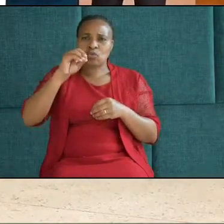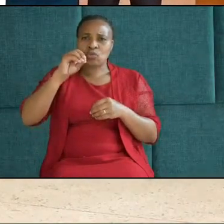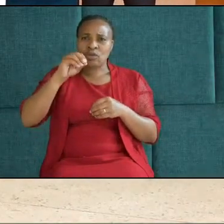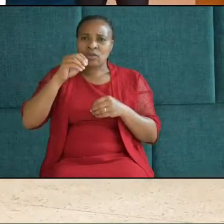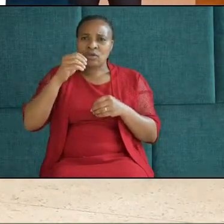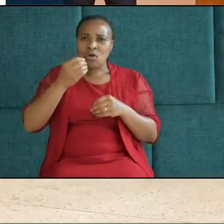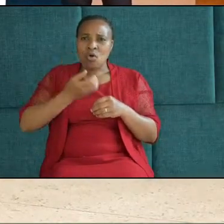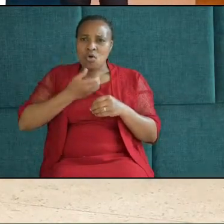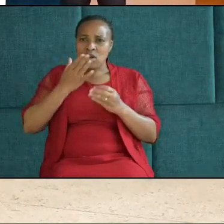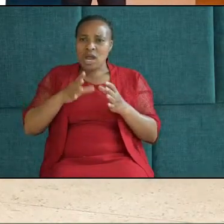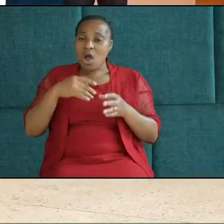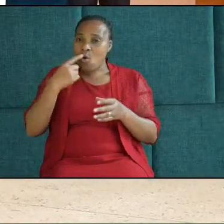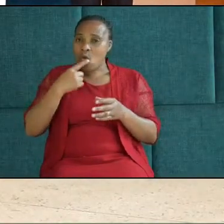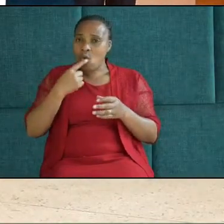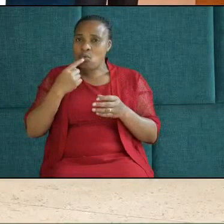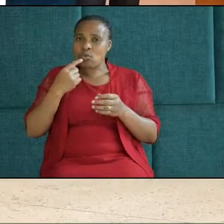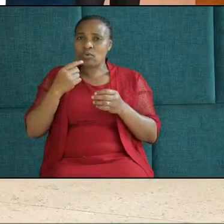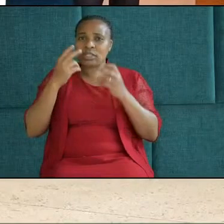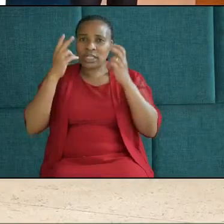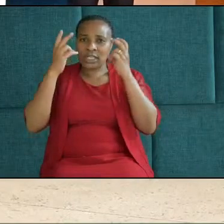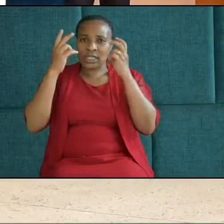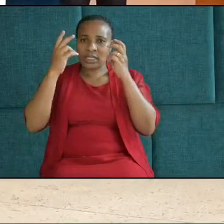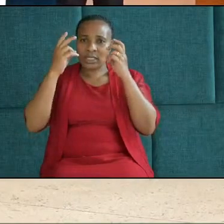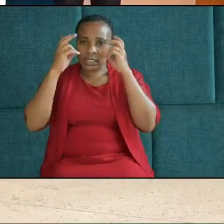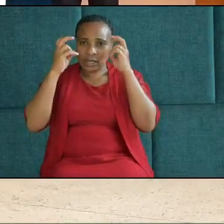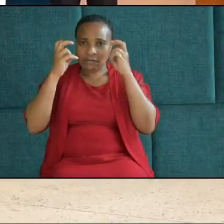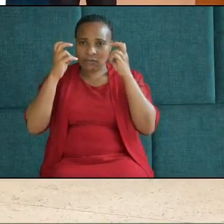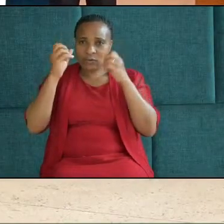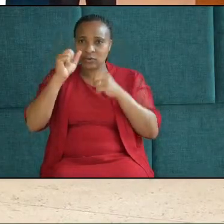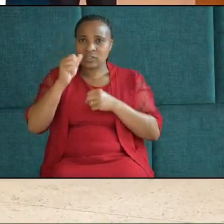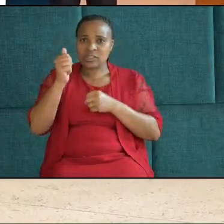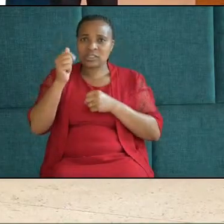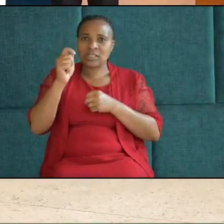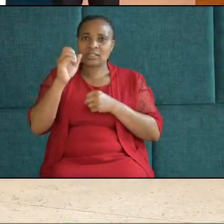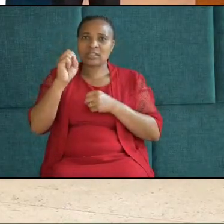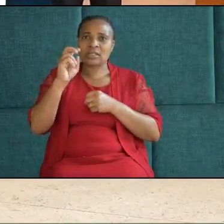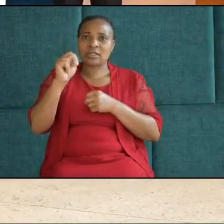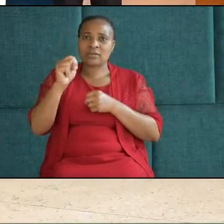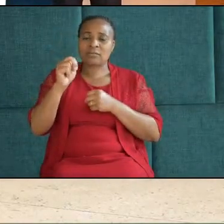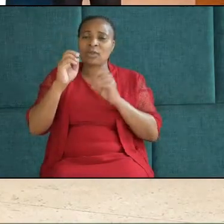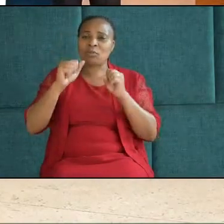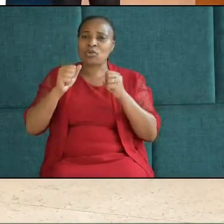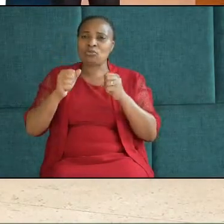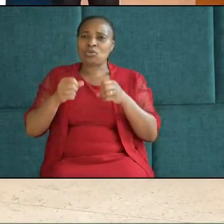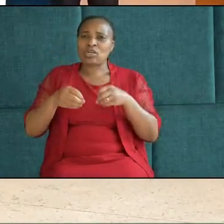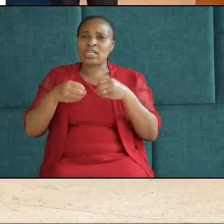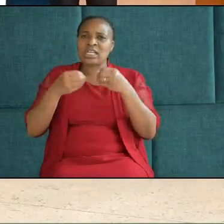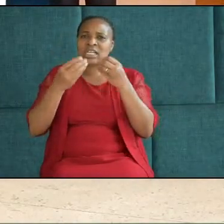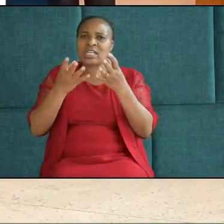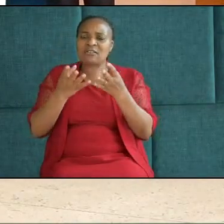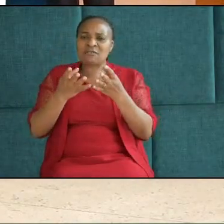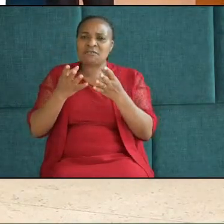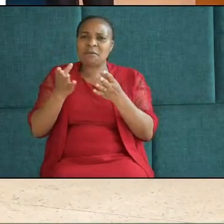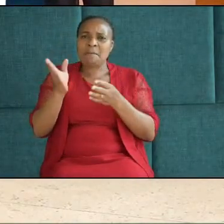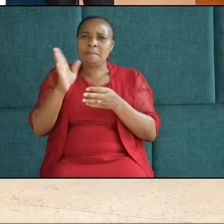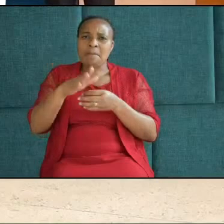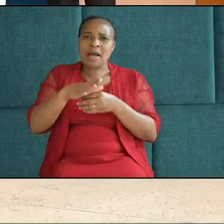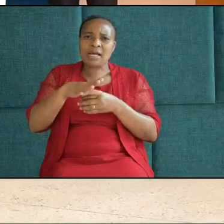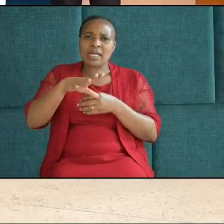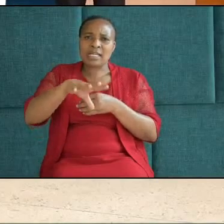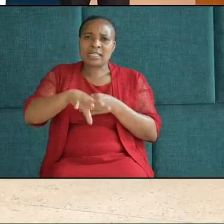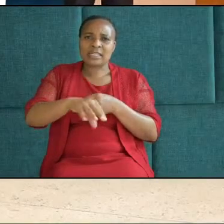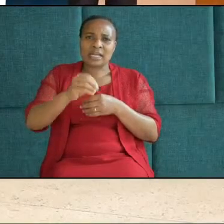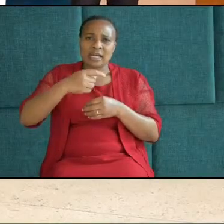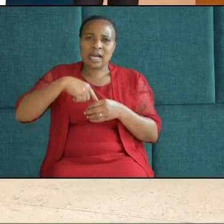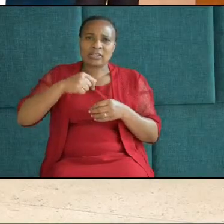Satan. And you know the most amazing thing? He will come back and take us home to be with